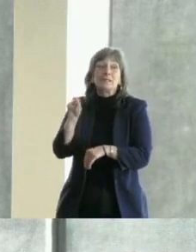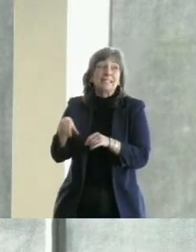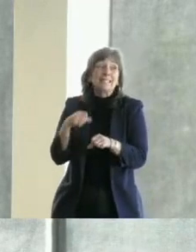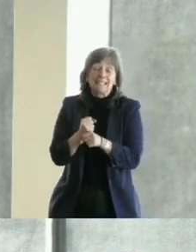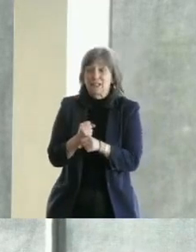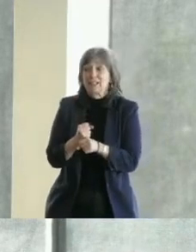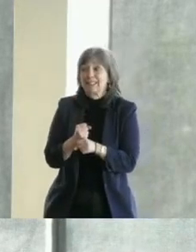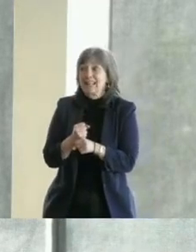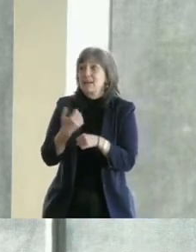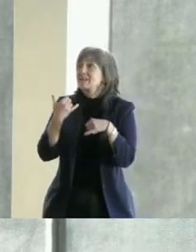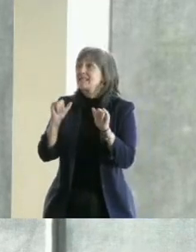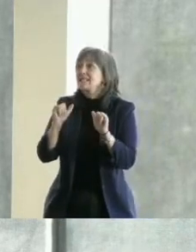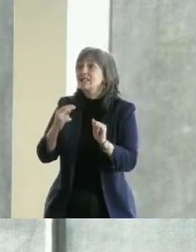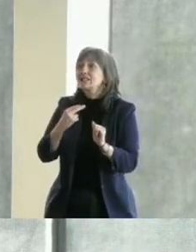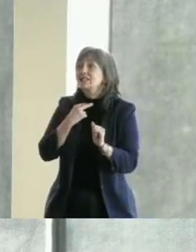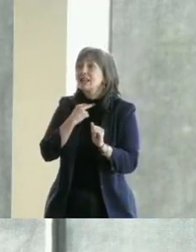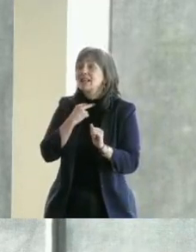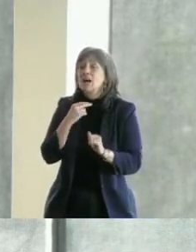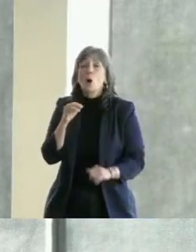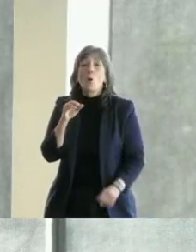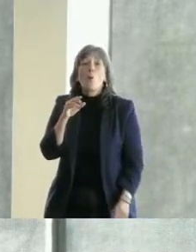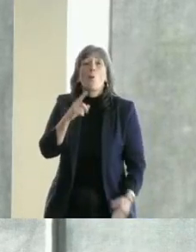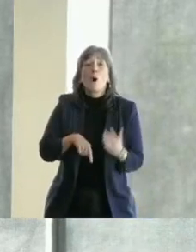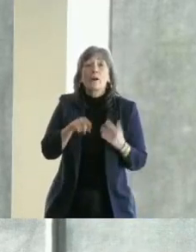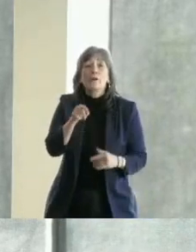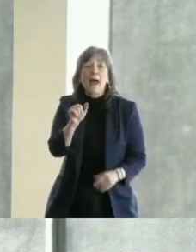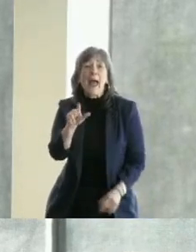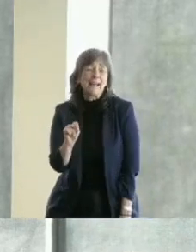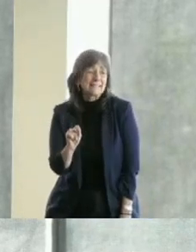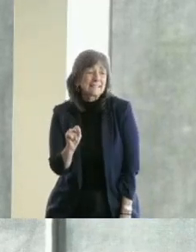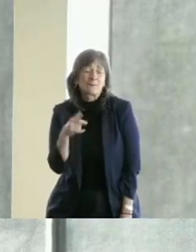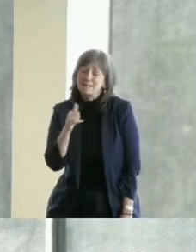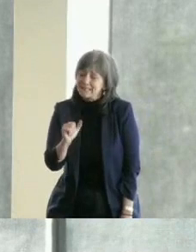years. I'm still stuck with what he at